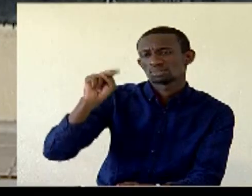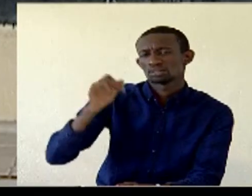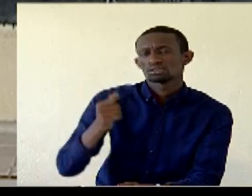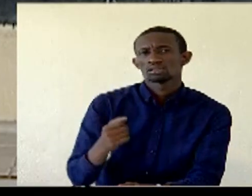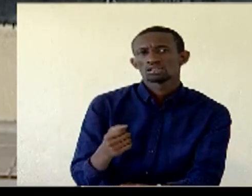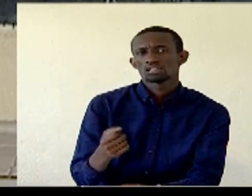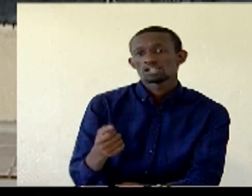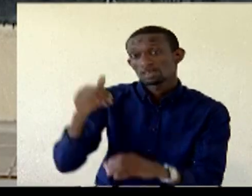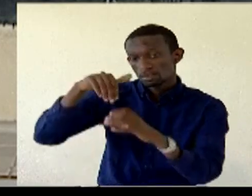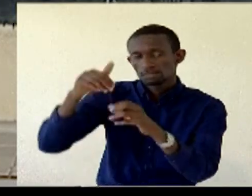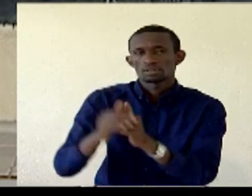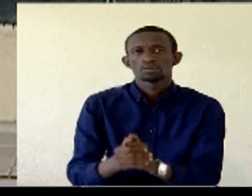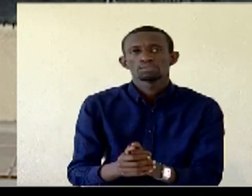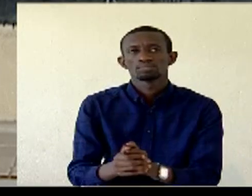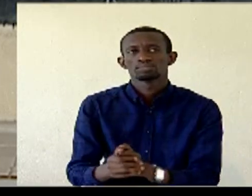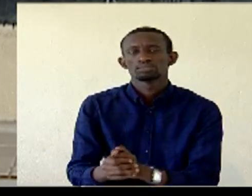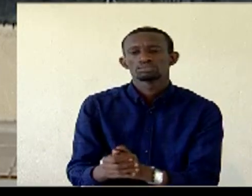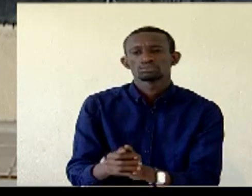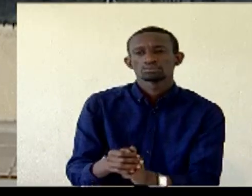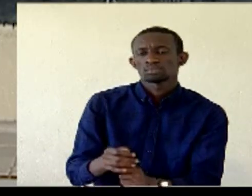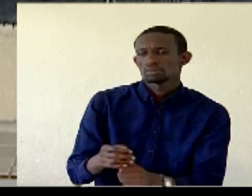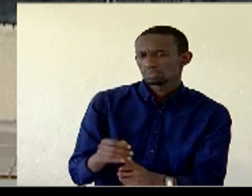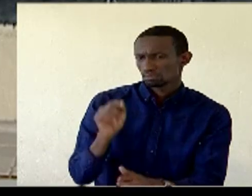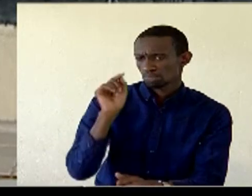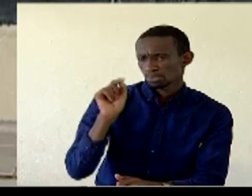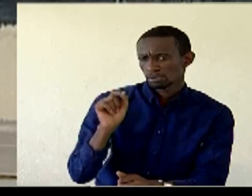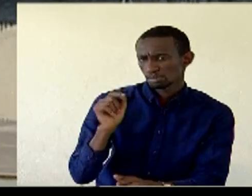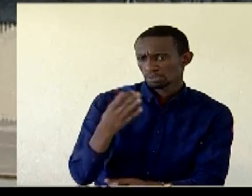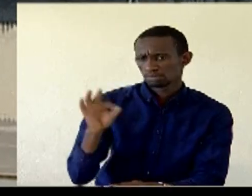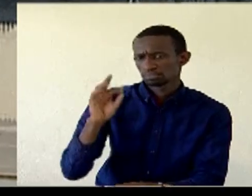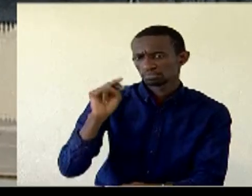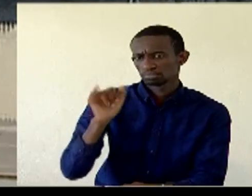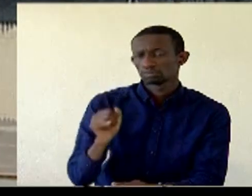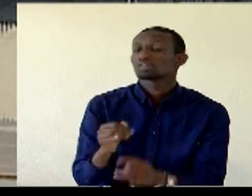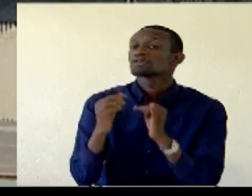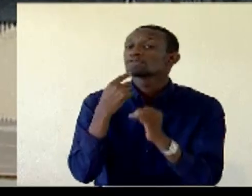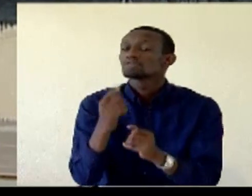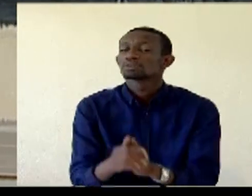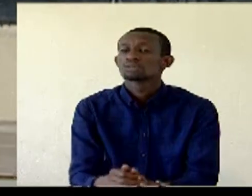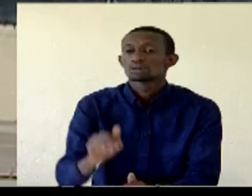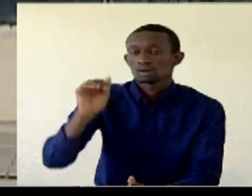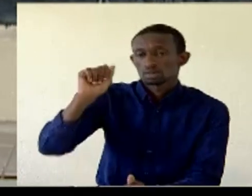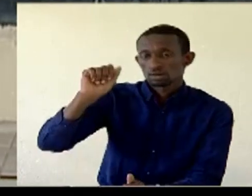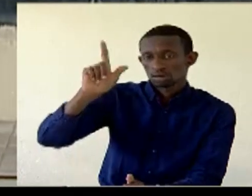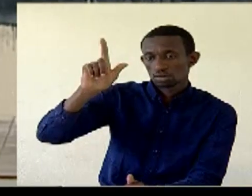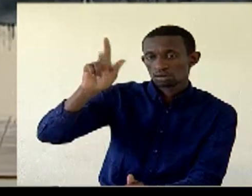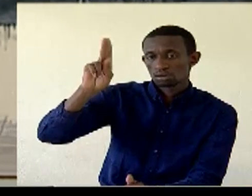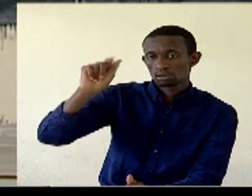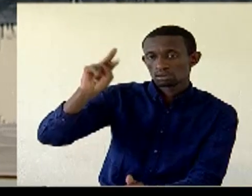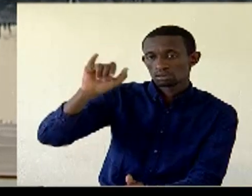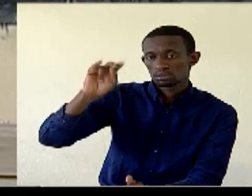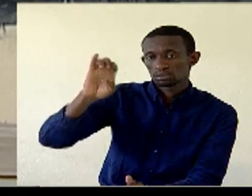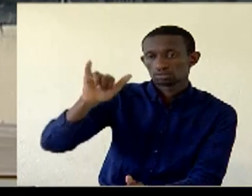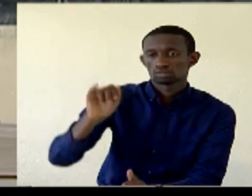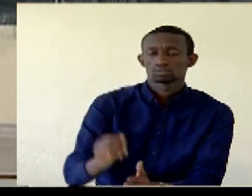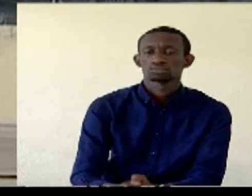here. So when we talk about the alkalinity or the basicity, we are referring the ability to remove the